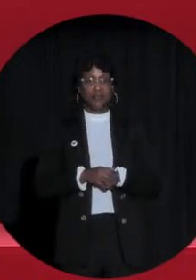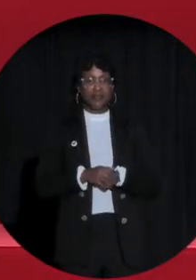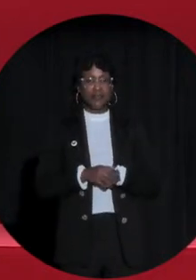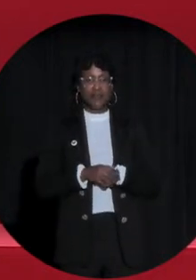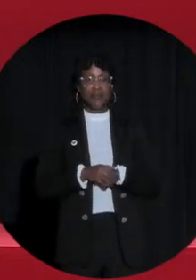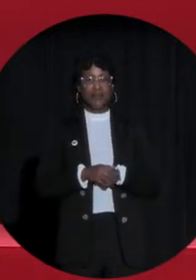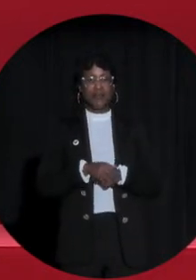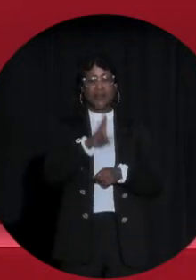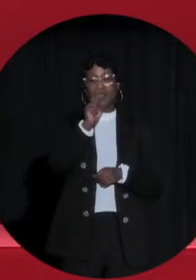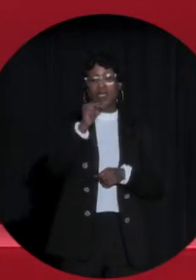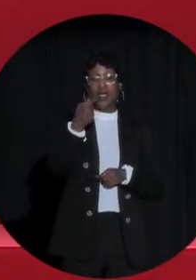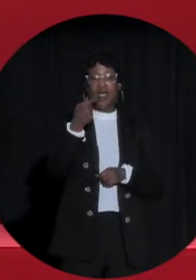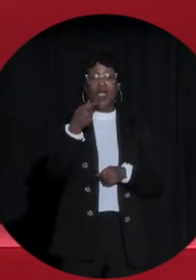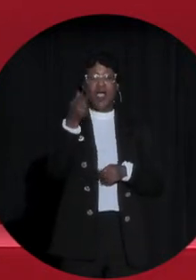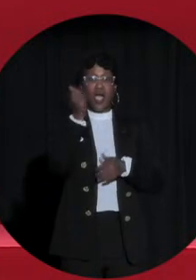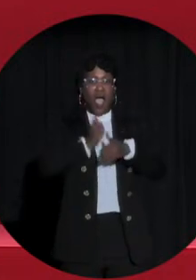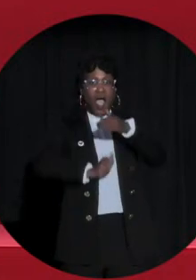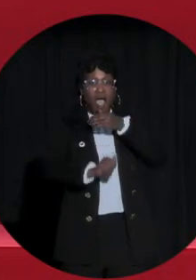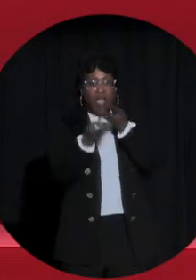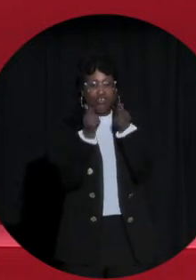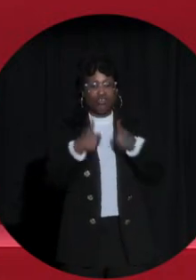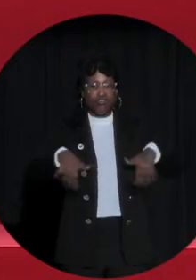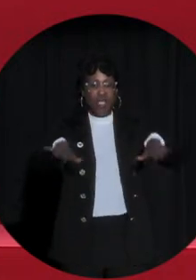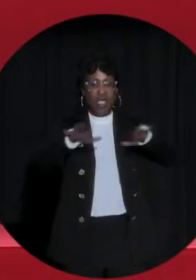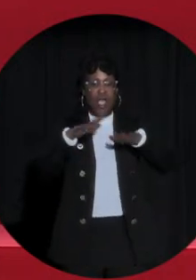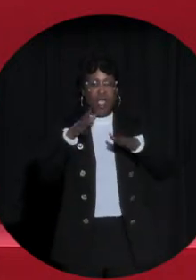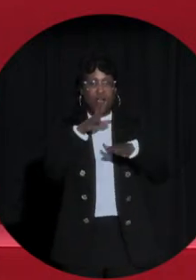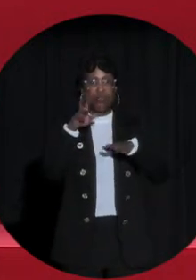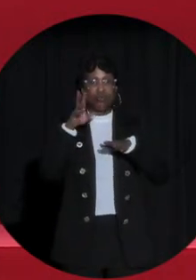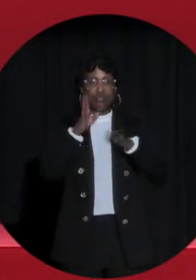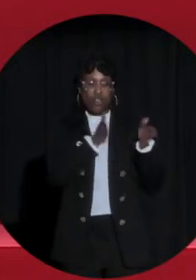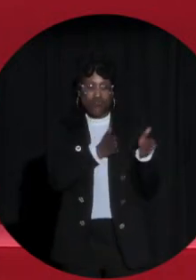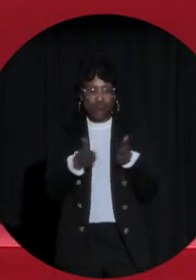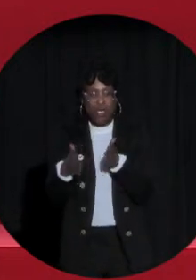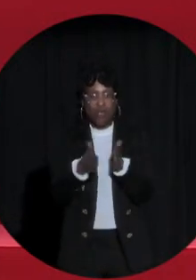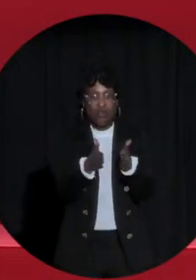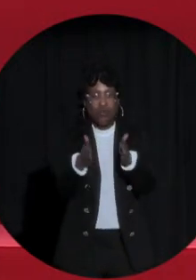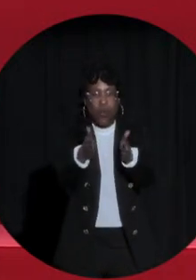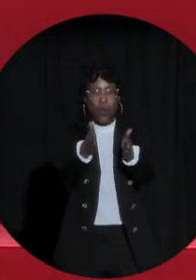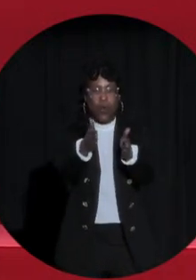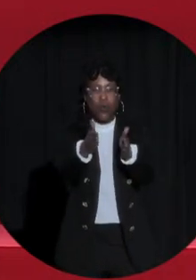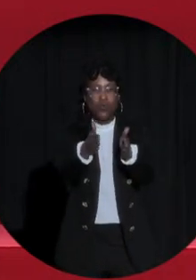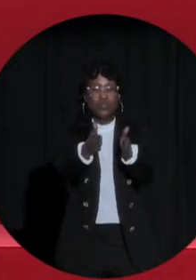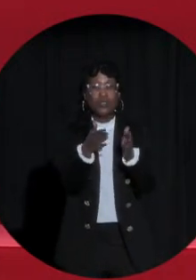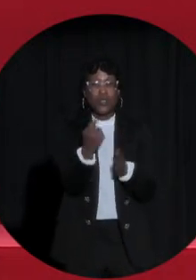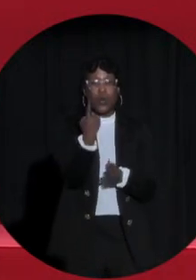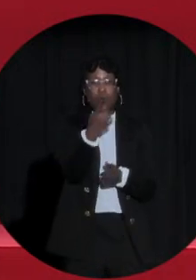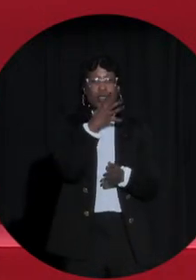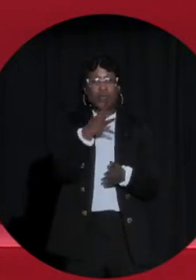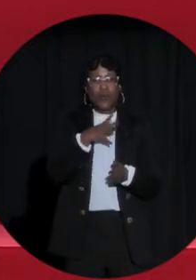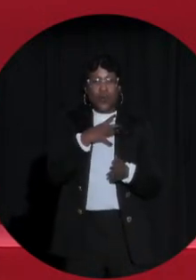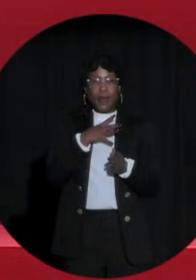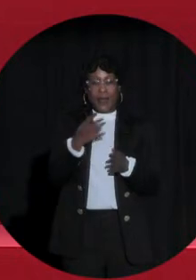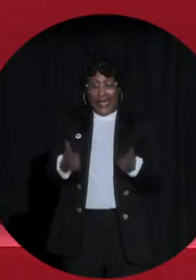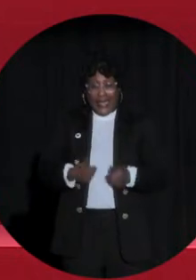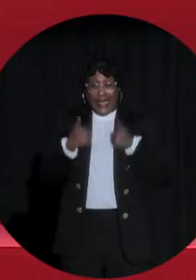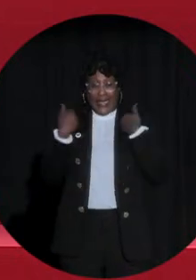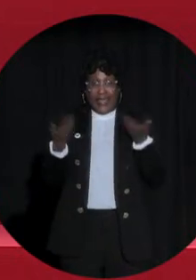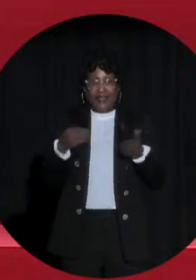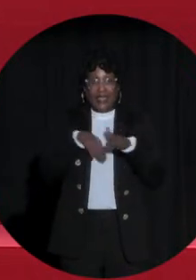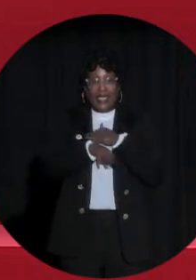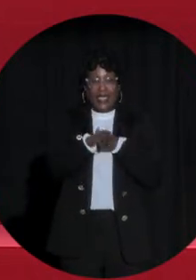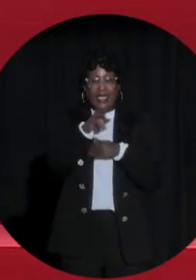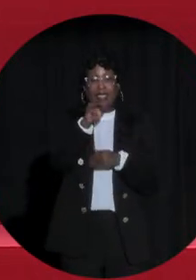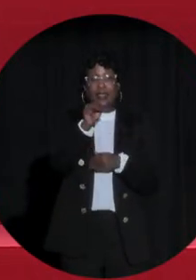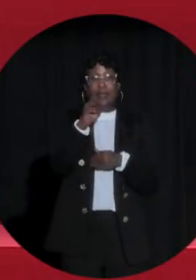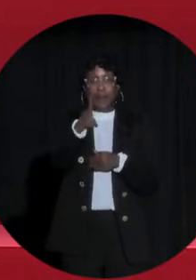the baddest women to ever walk the streets of Maryland was a woman named Arminta Ross, better known to most of us as